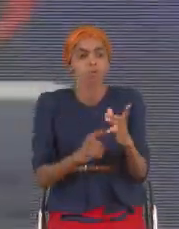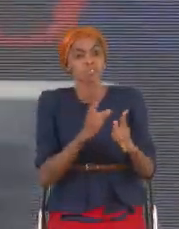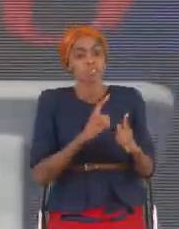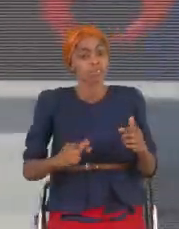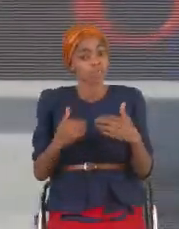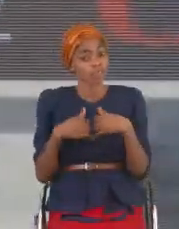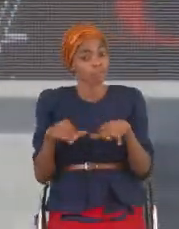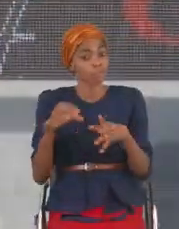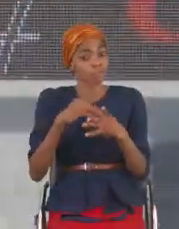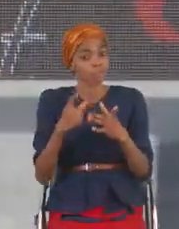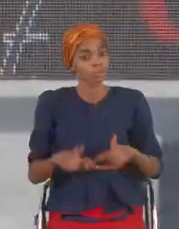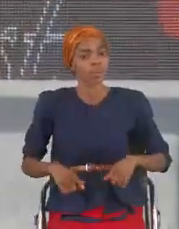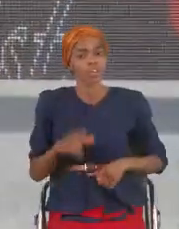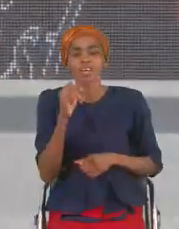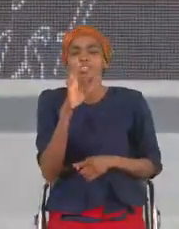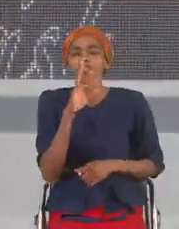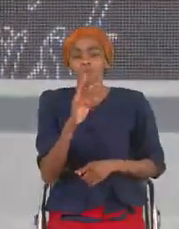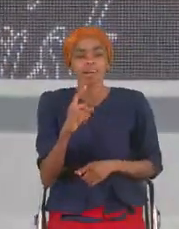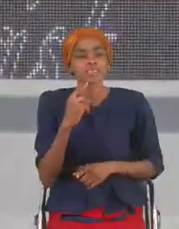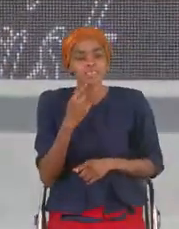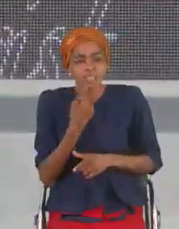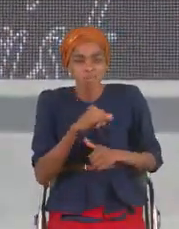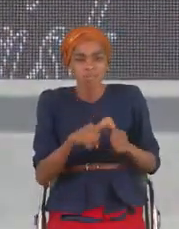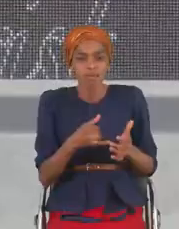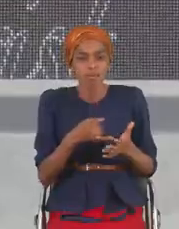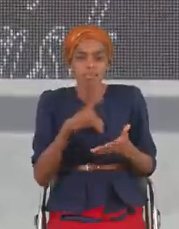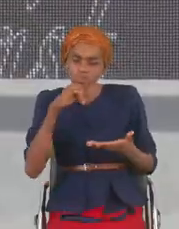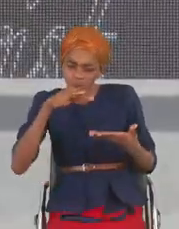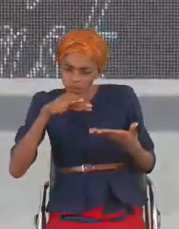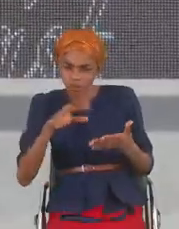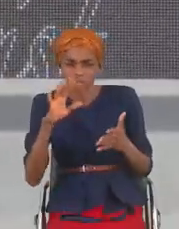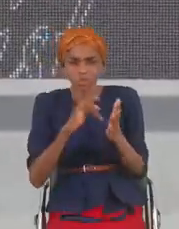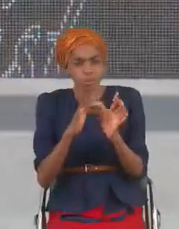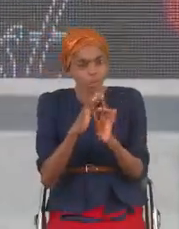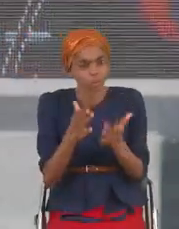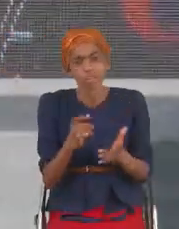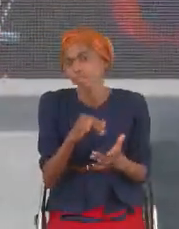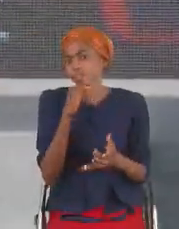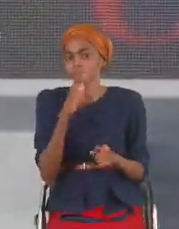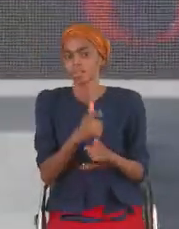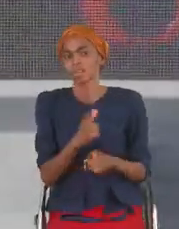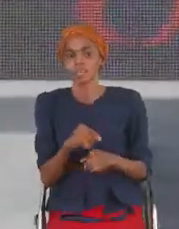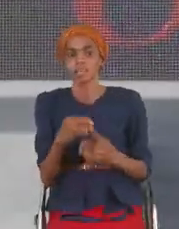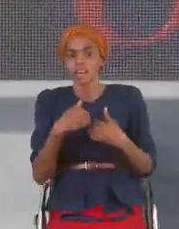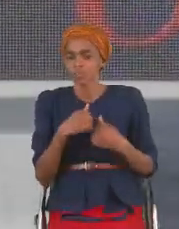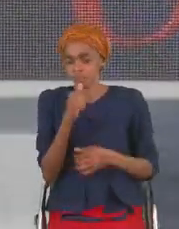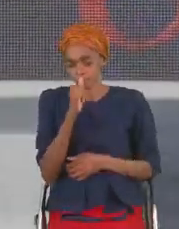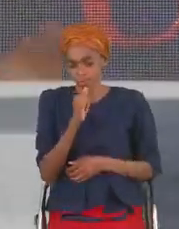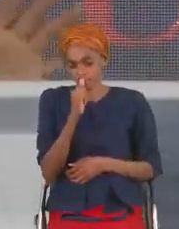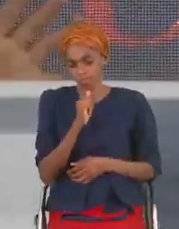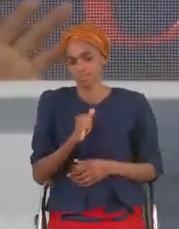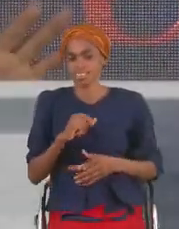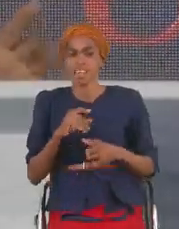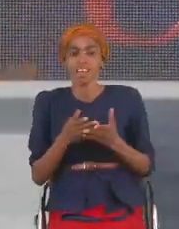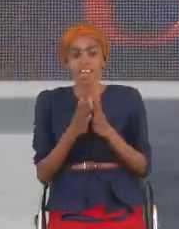done in your life. You're diligent about it. You study your Bible. It's not just having quiet time, devotional time,